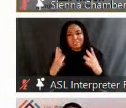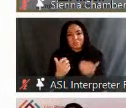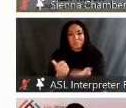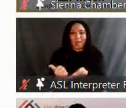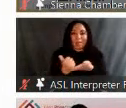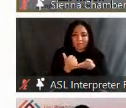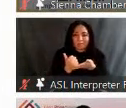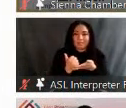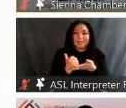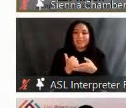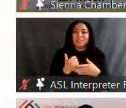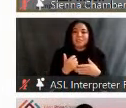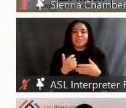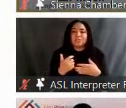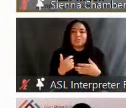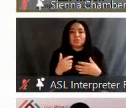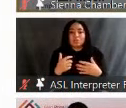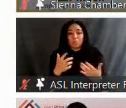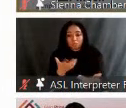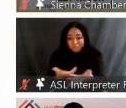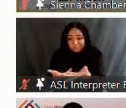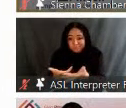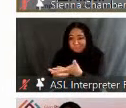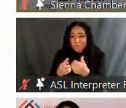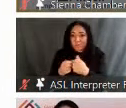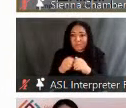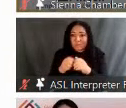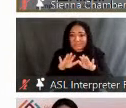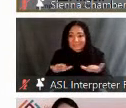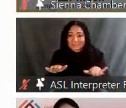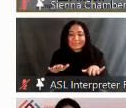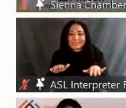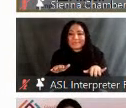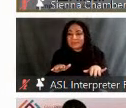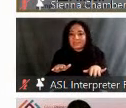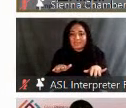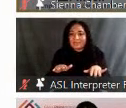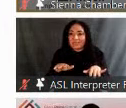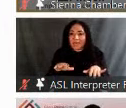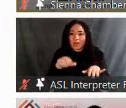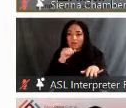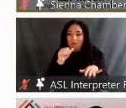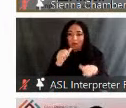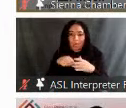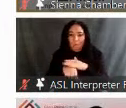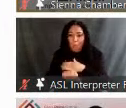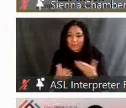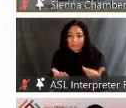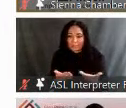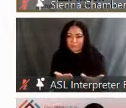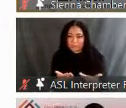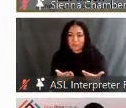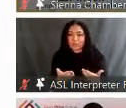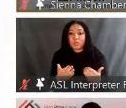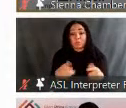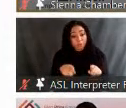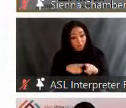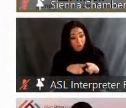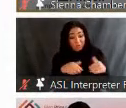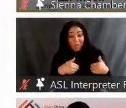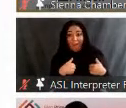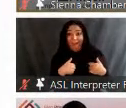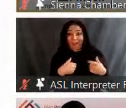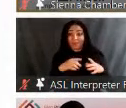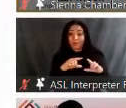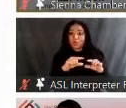are coping with people, kids that already know that are born here. We can also have a group of kids that are not born